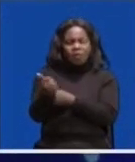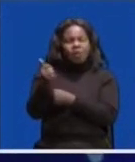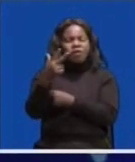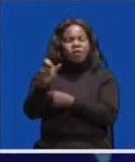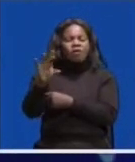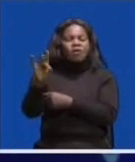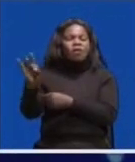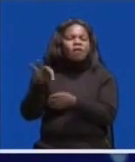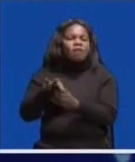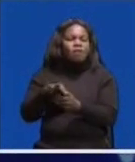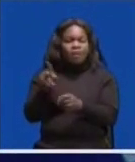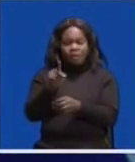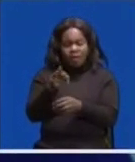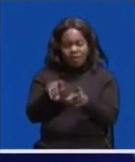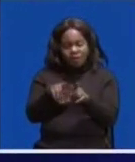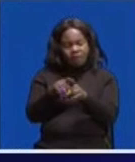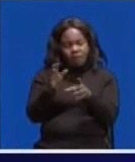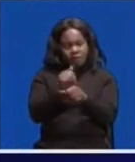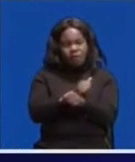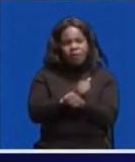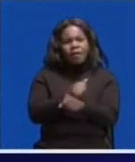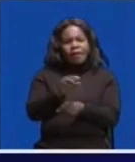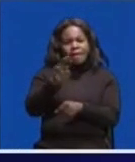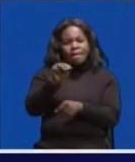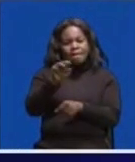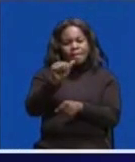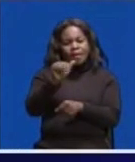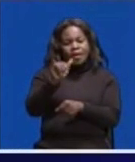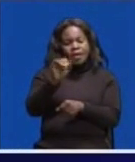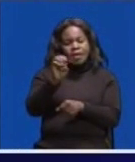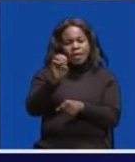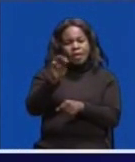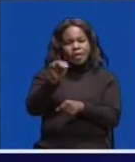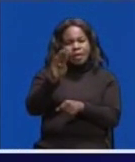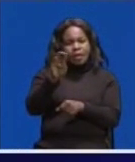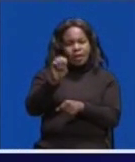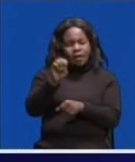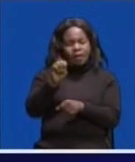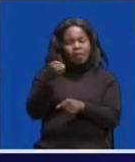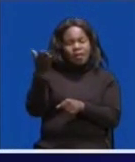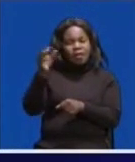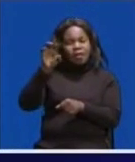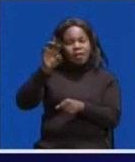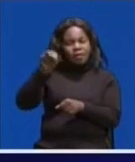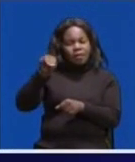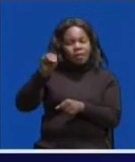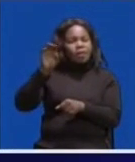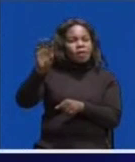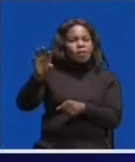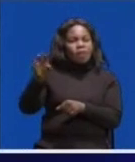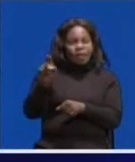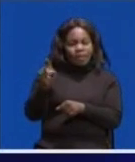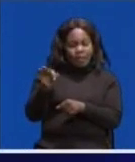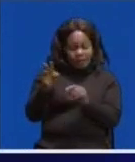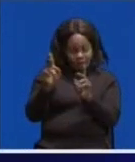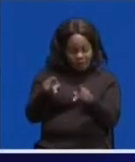388 votes. The PF has also retained the Mayembe's ward seat in Shiwangandu district in Muchinga province. PF